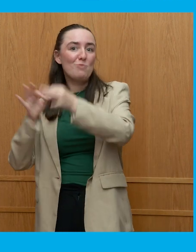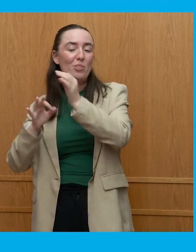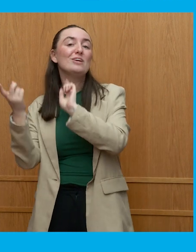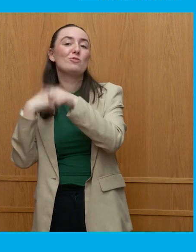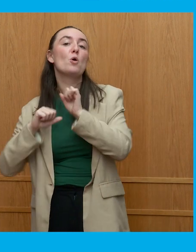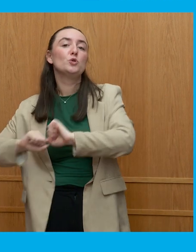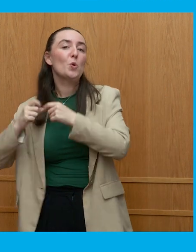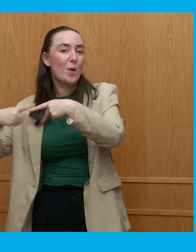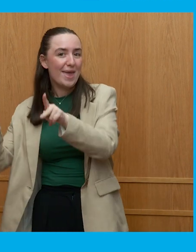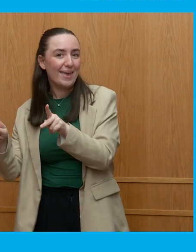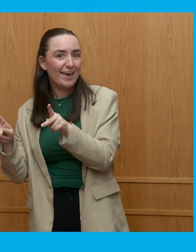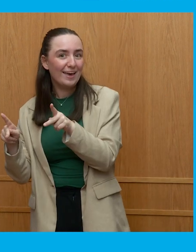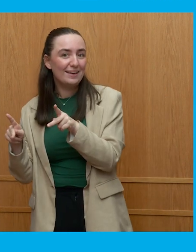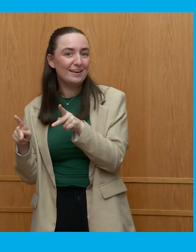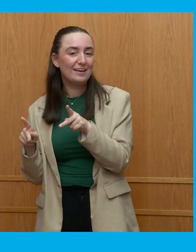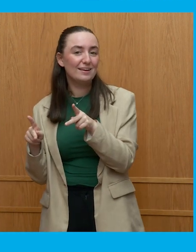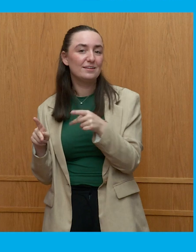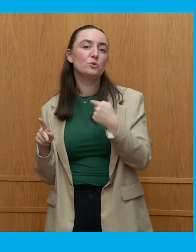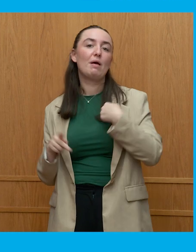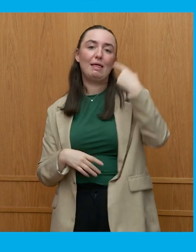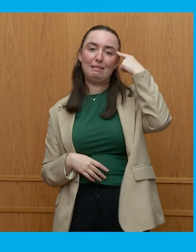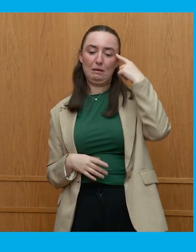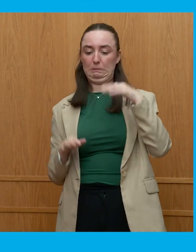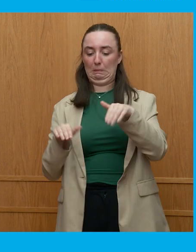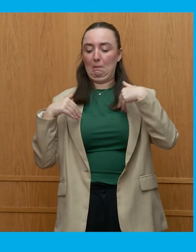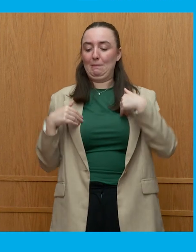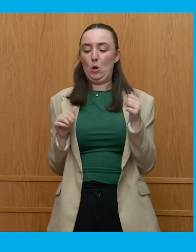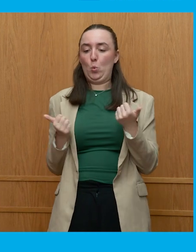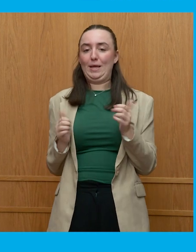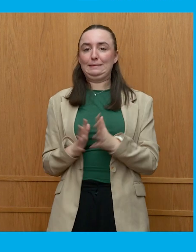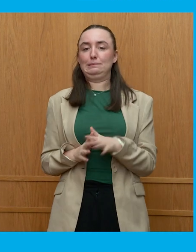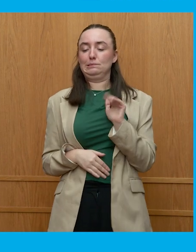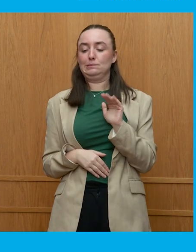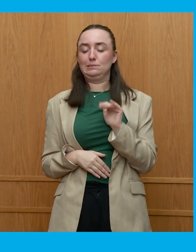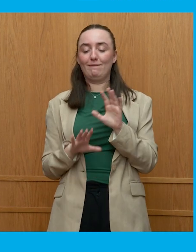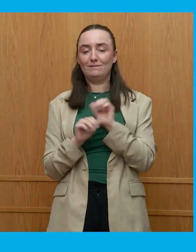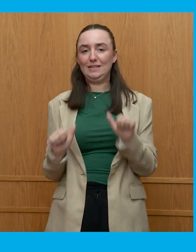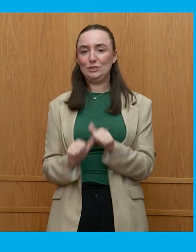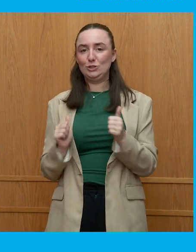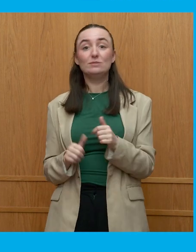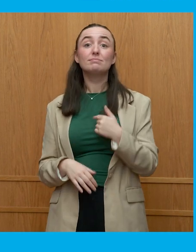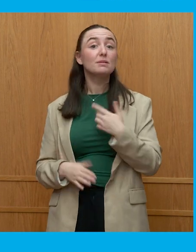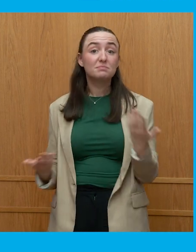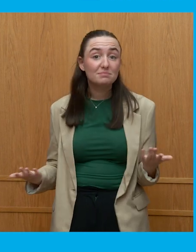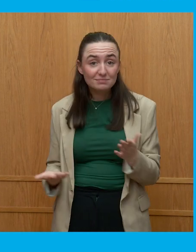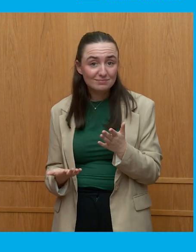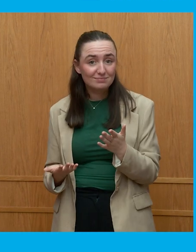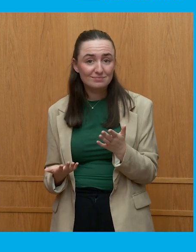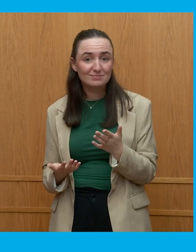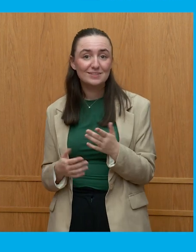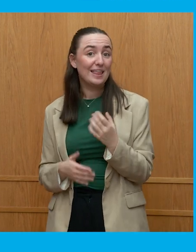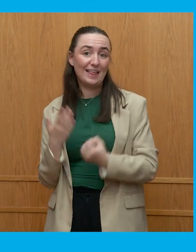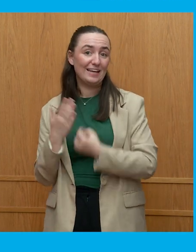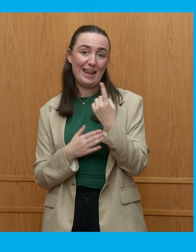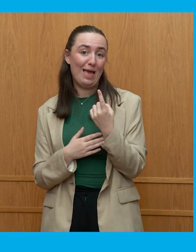way. And I thought, okay, bye-bye, this is finished. But no, instead,